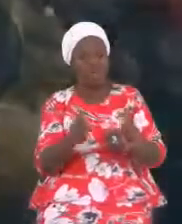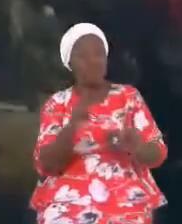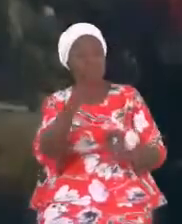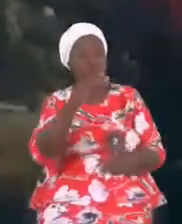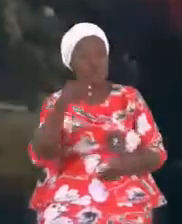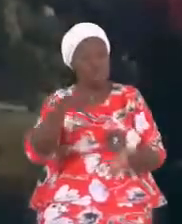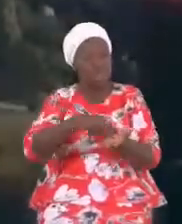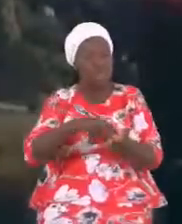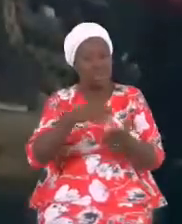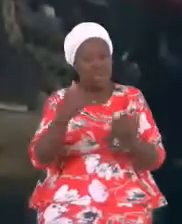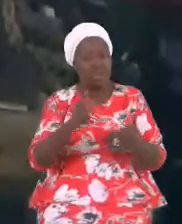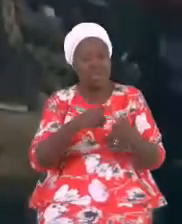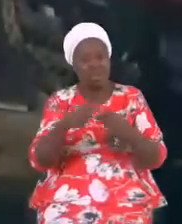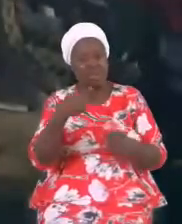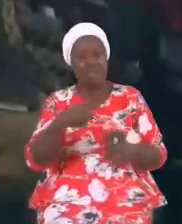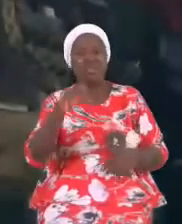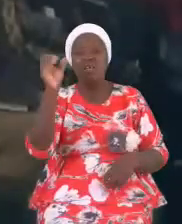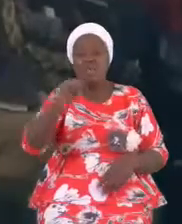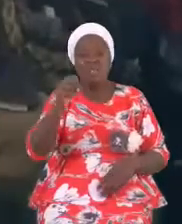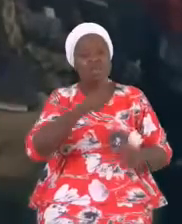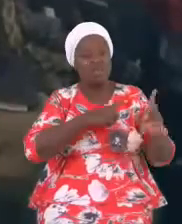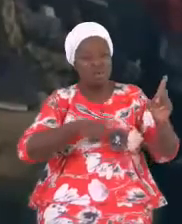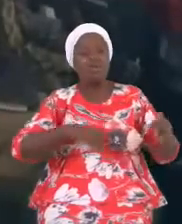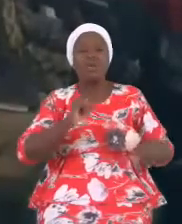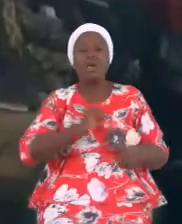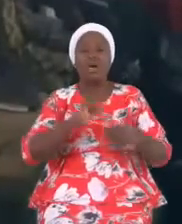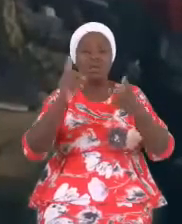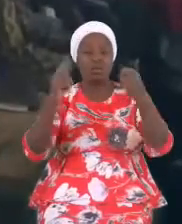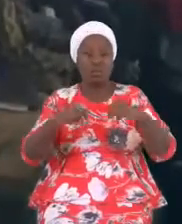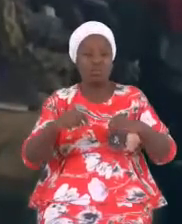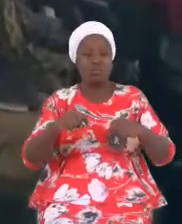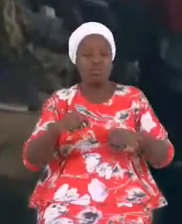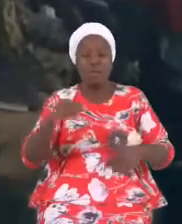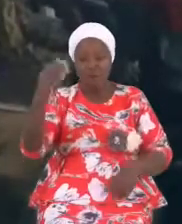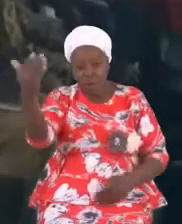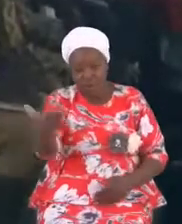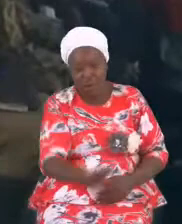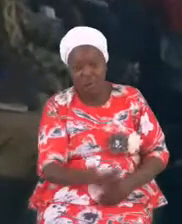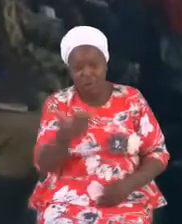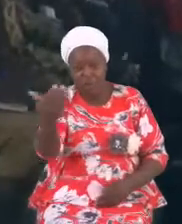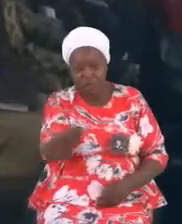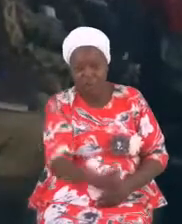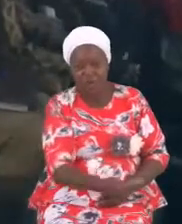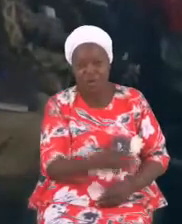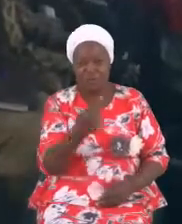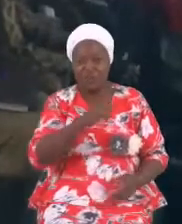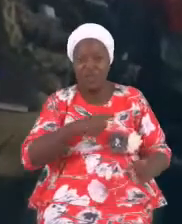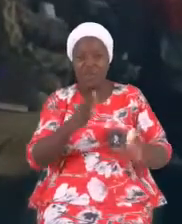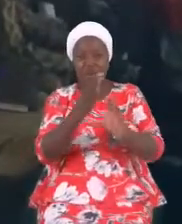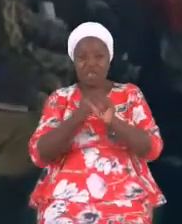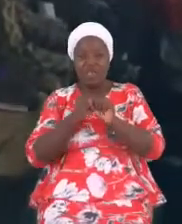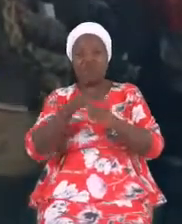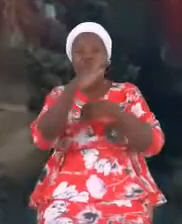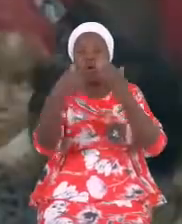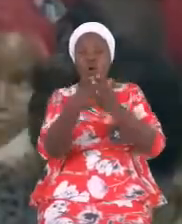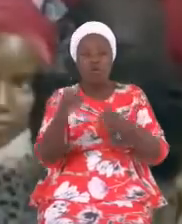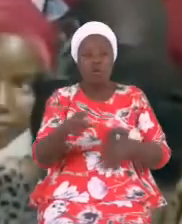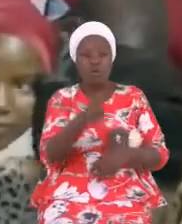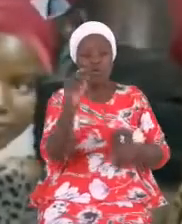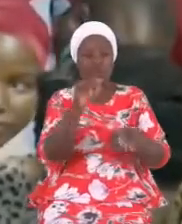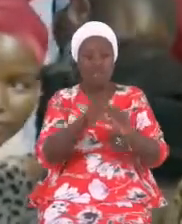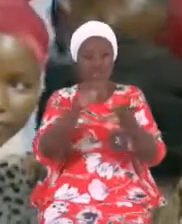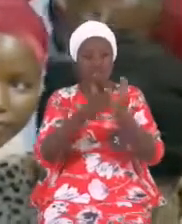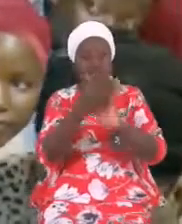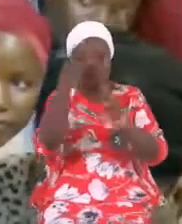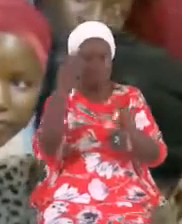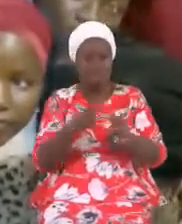and say, yes, Lord, I come. Welcome. The Lord receive all of you in Jesus' name. As you